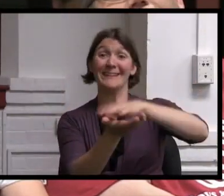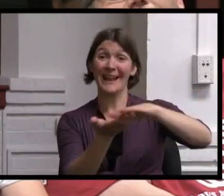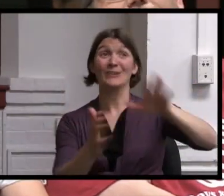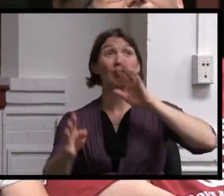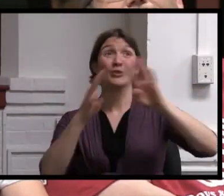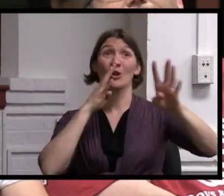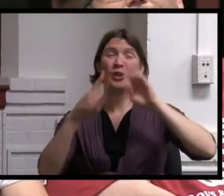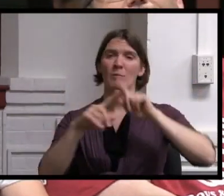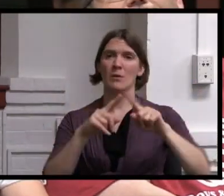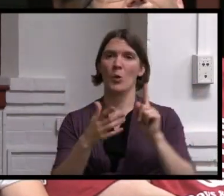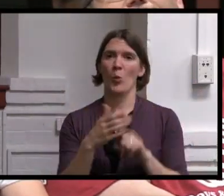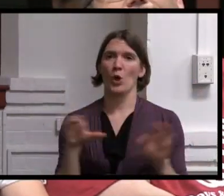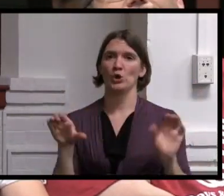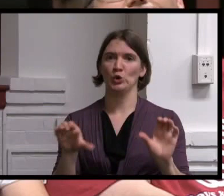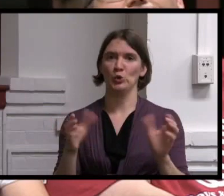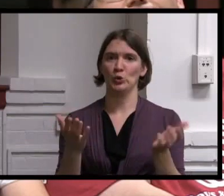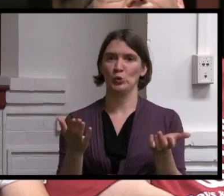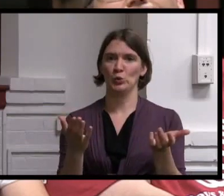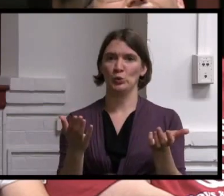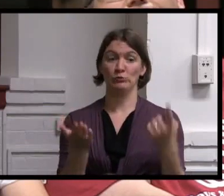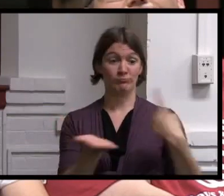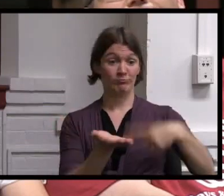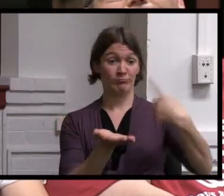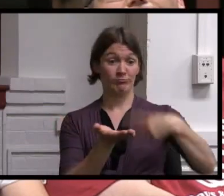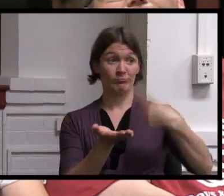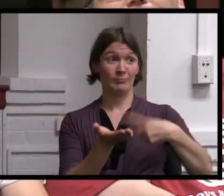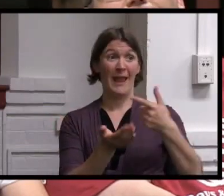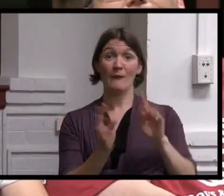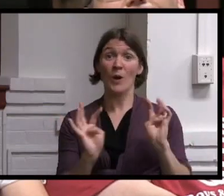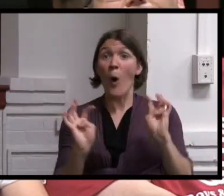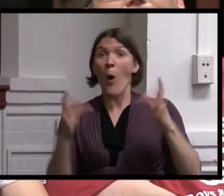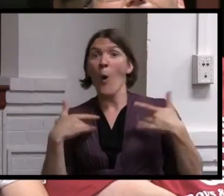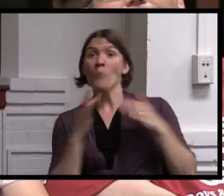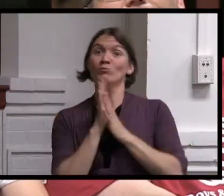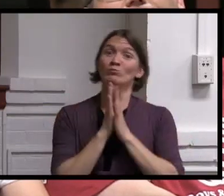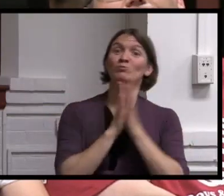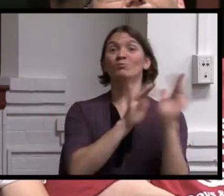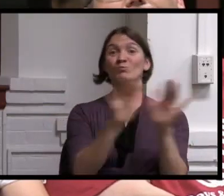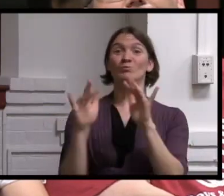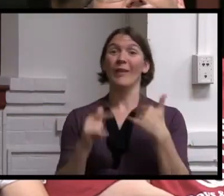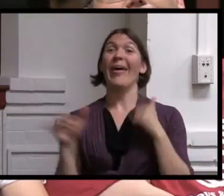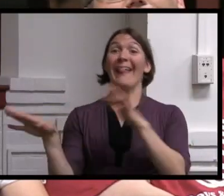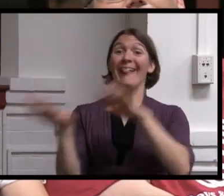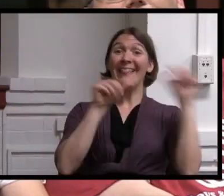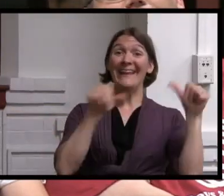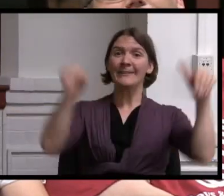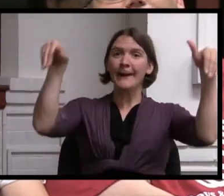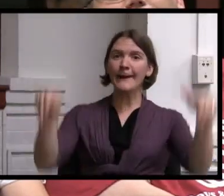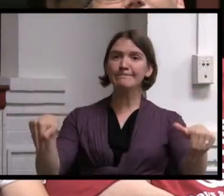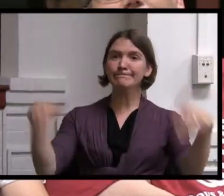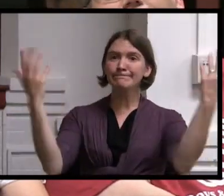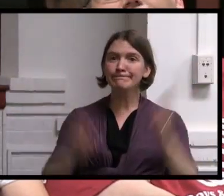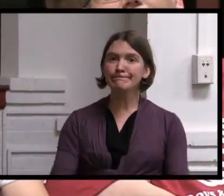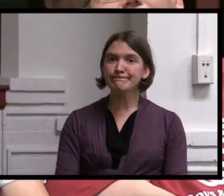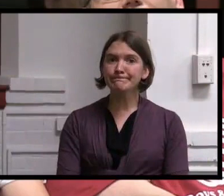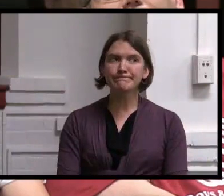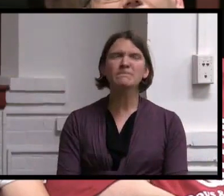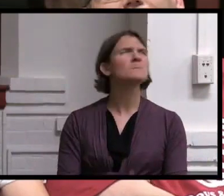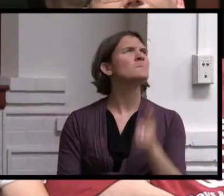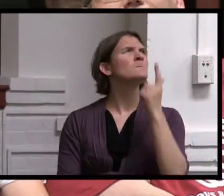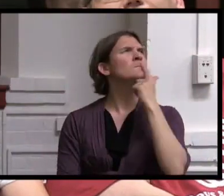discussion? And always having a conversation, everybody is juiced up, they walk out of the room, and they